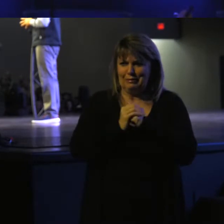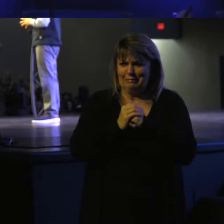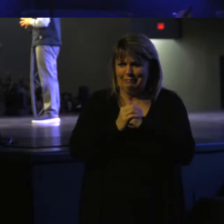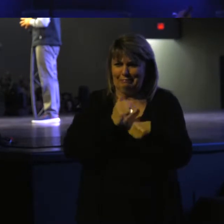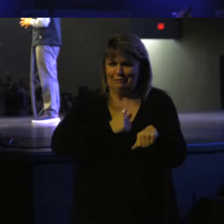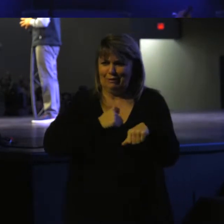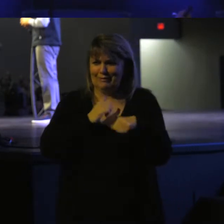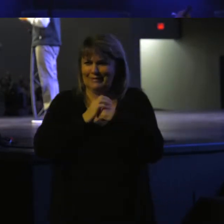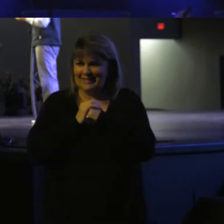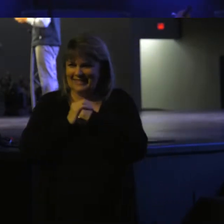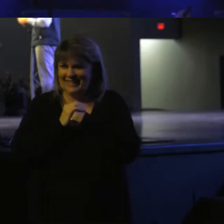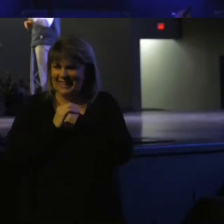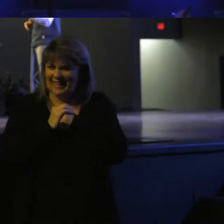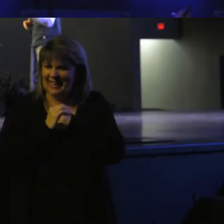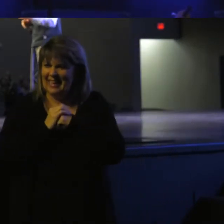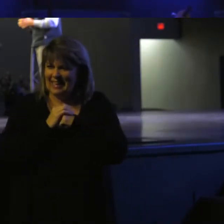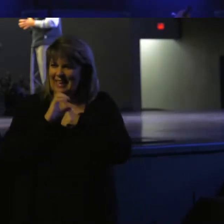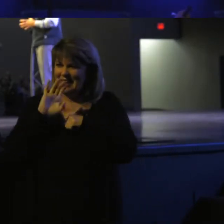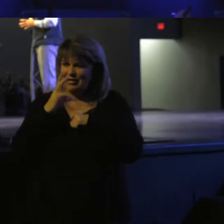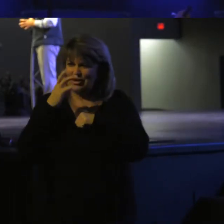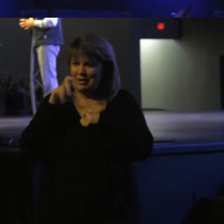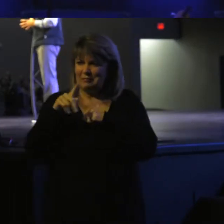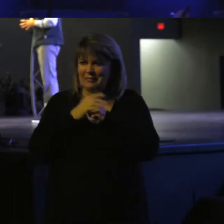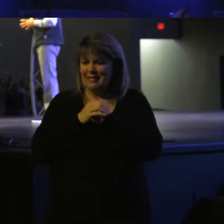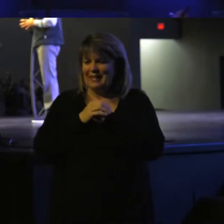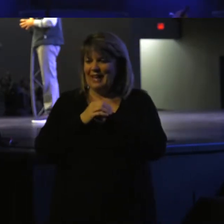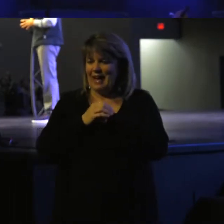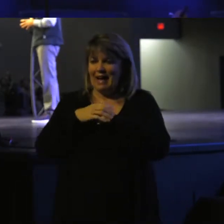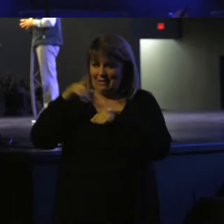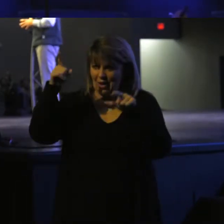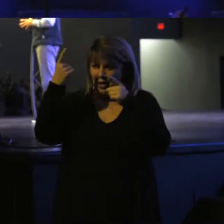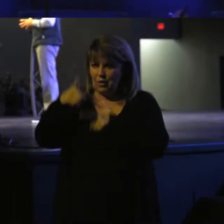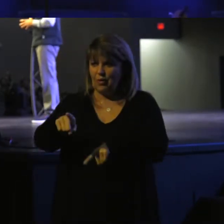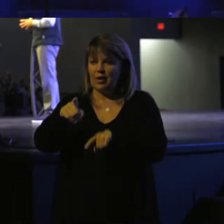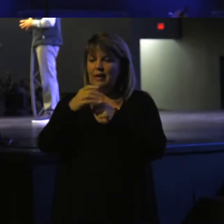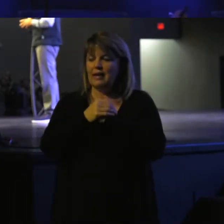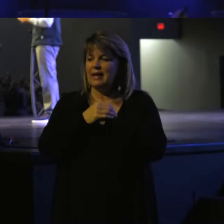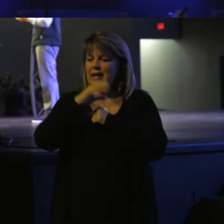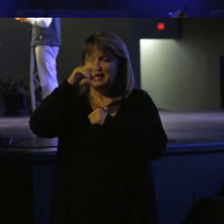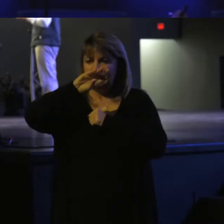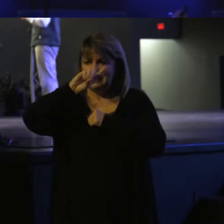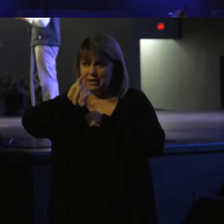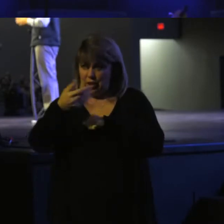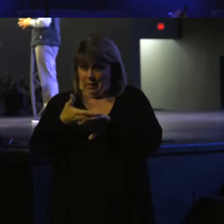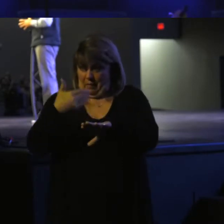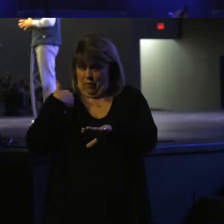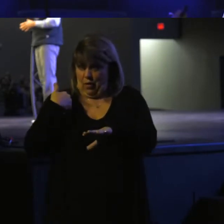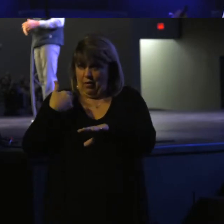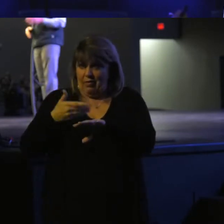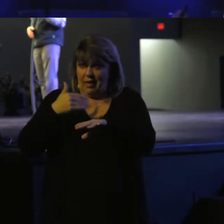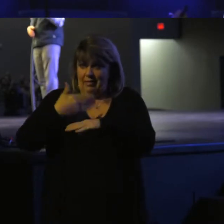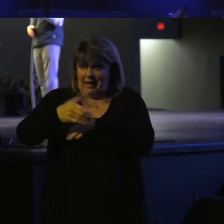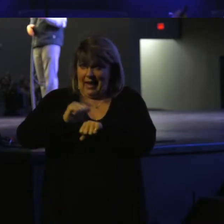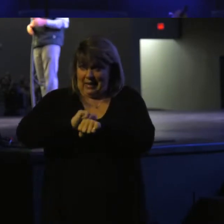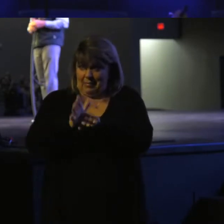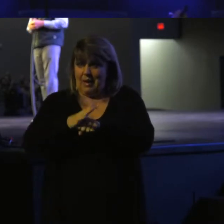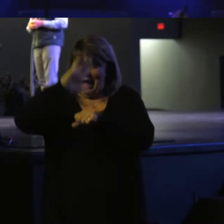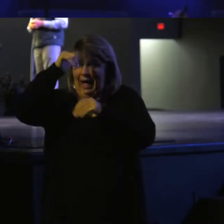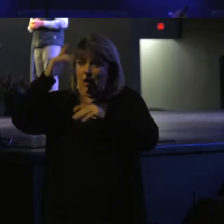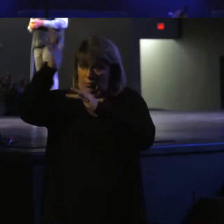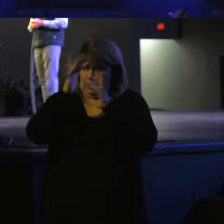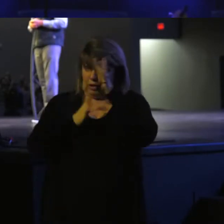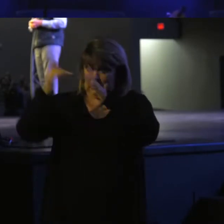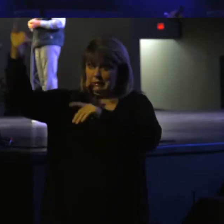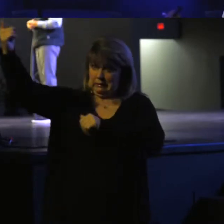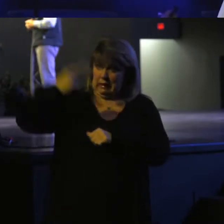today. I agree with you, Pastor DJ, that before the next pandemic comes, I hope Jesus